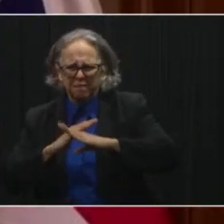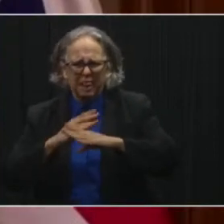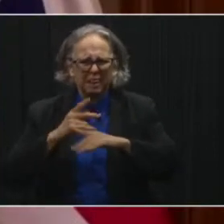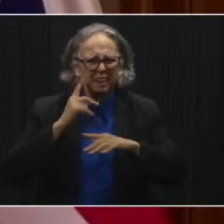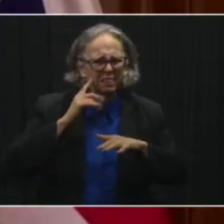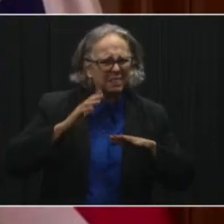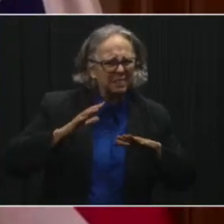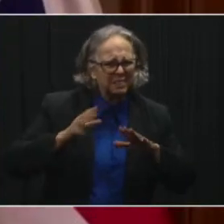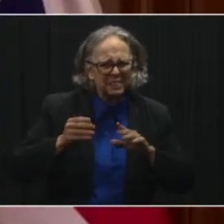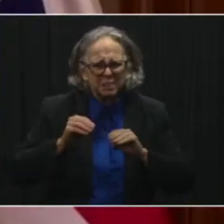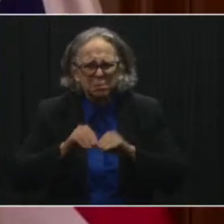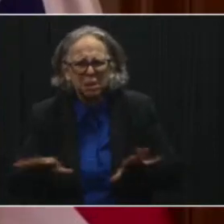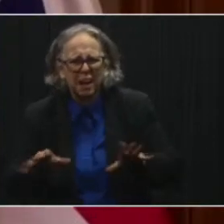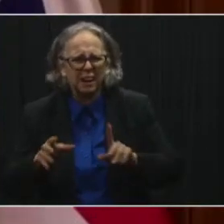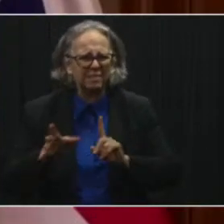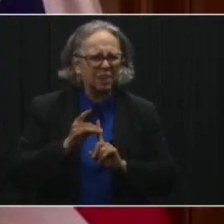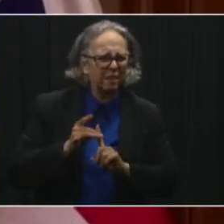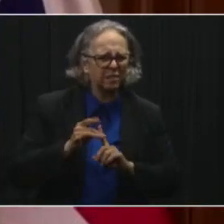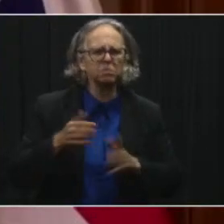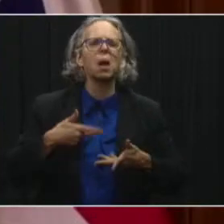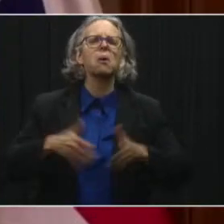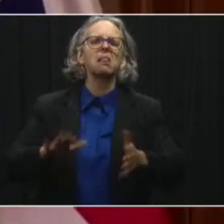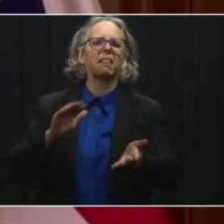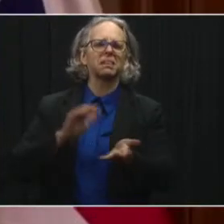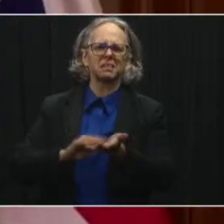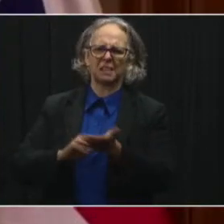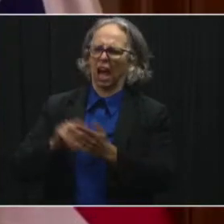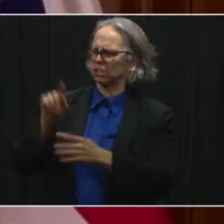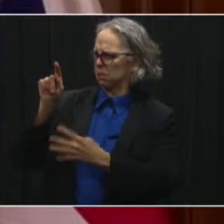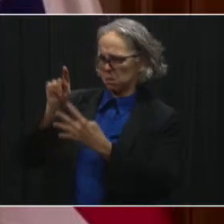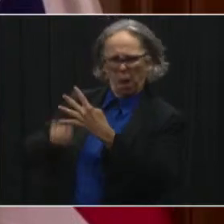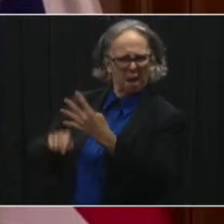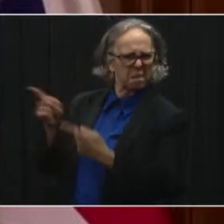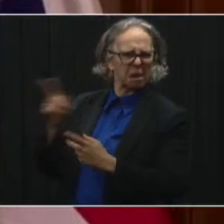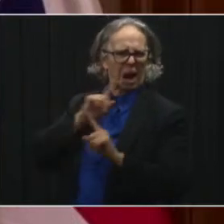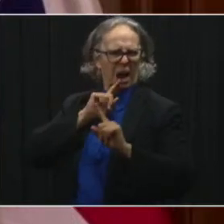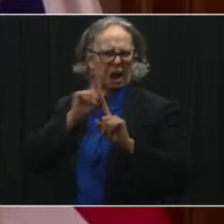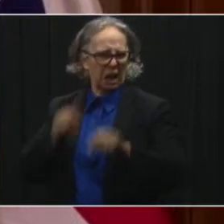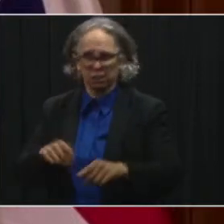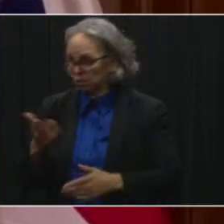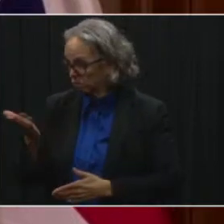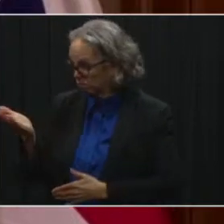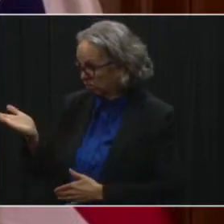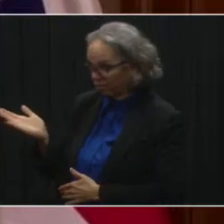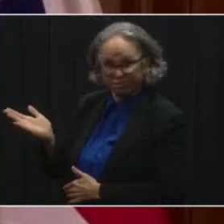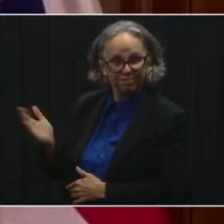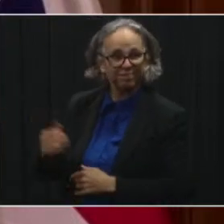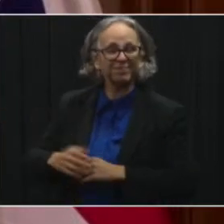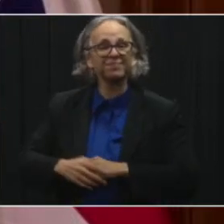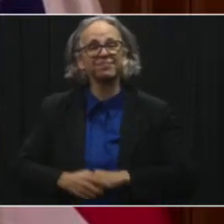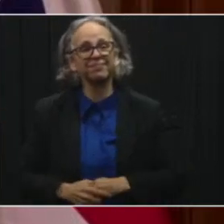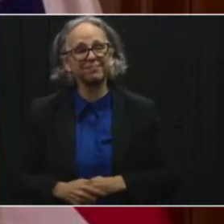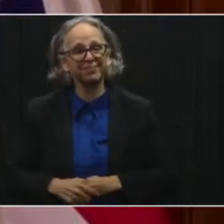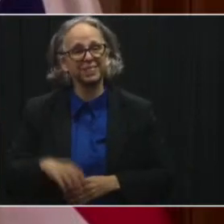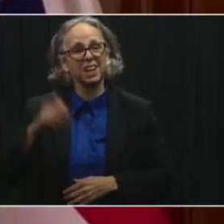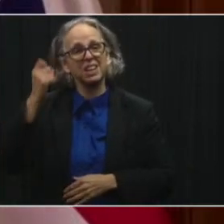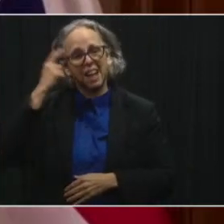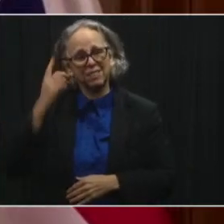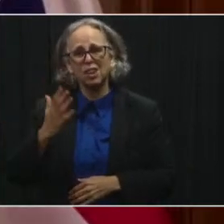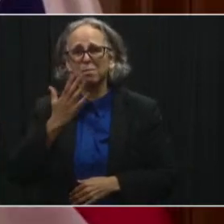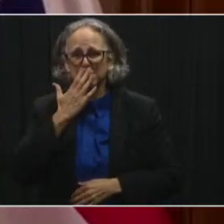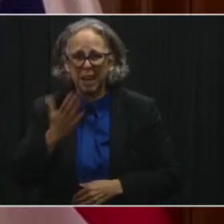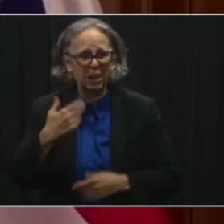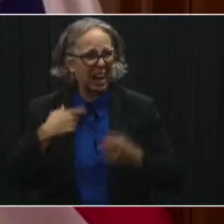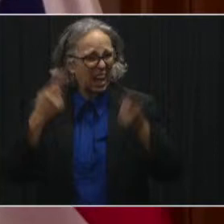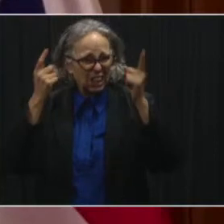to Dr. Vanderhoff or anybody else who's on here. Well, Governor, thank you. And I agree with you. I